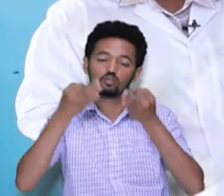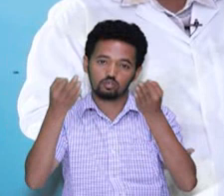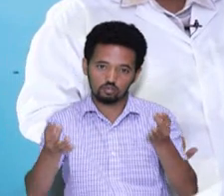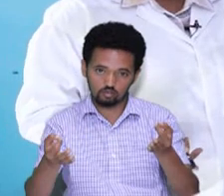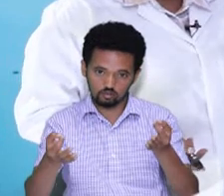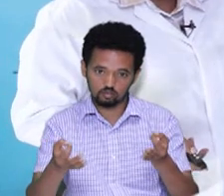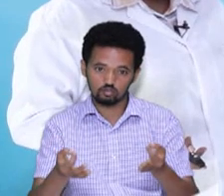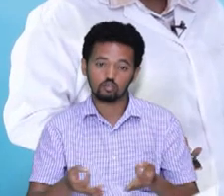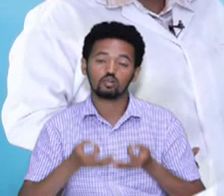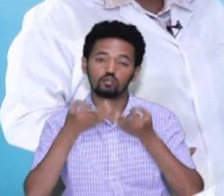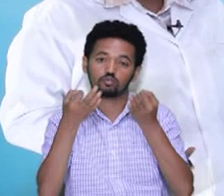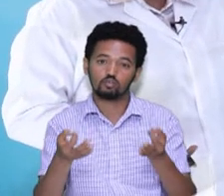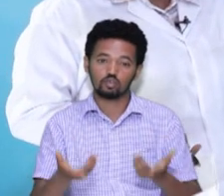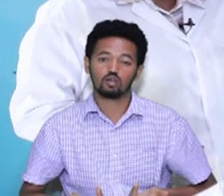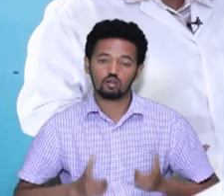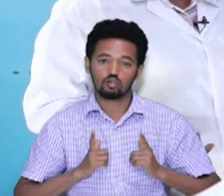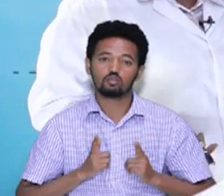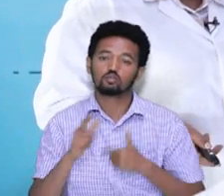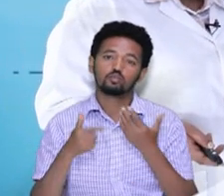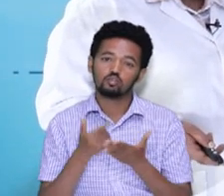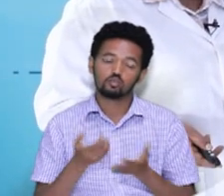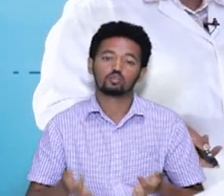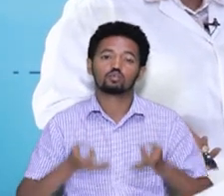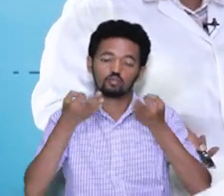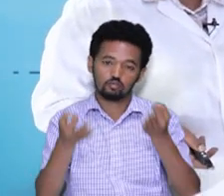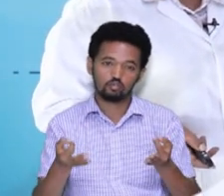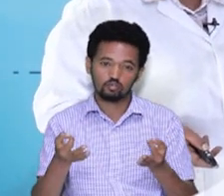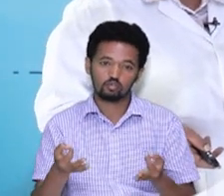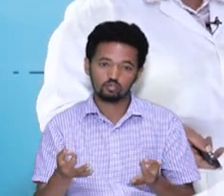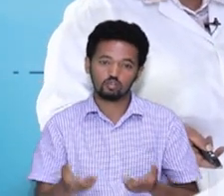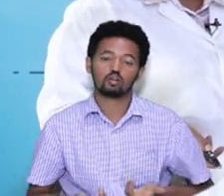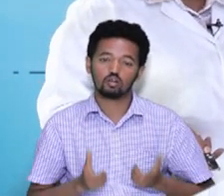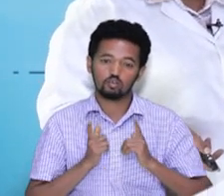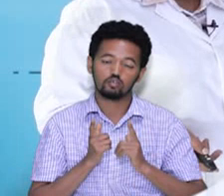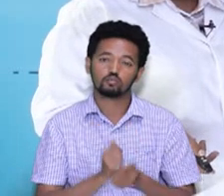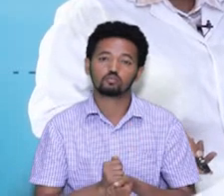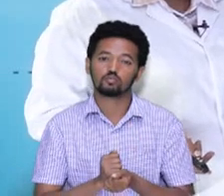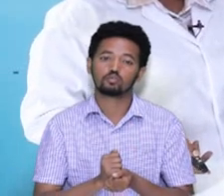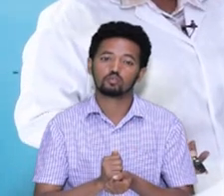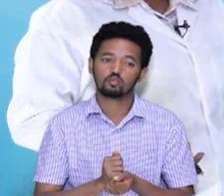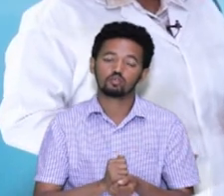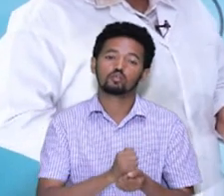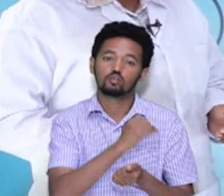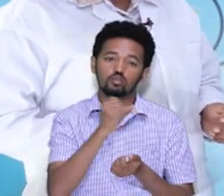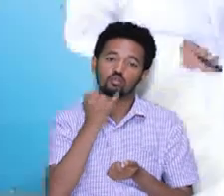by diverse relief. This diverse relief results in diverse climate.